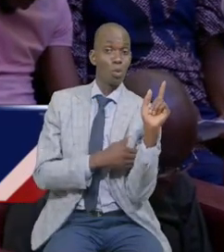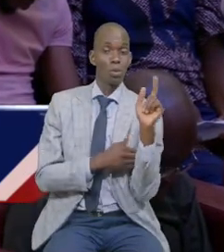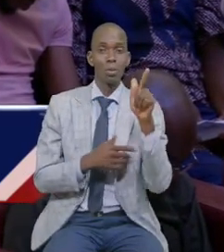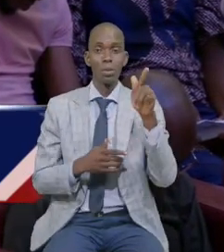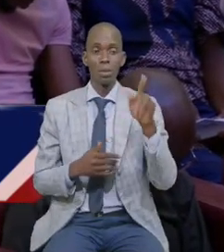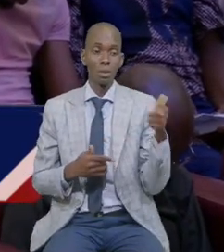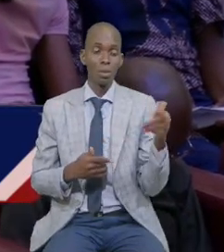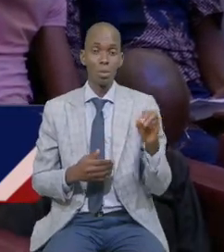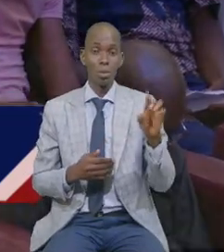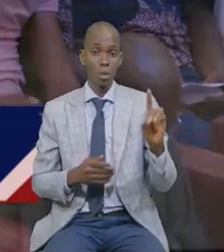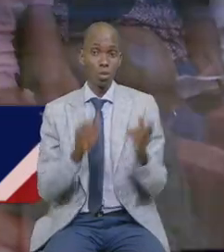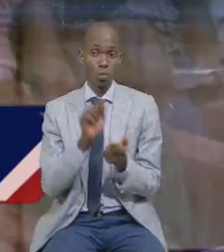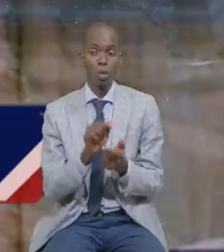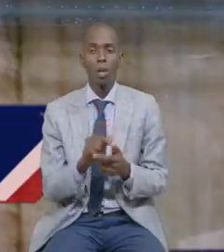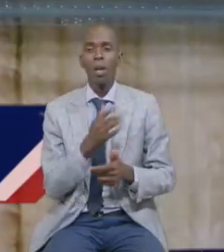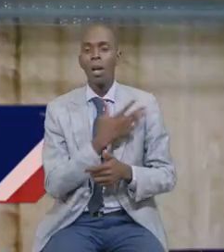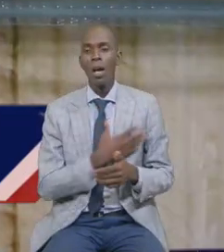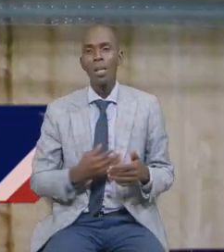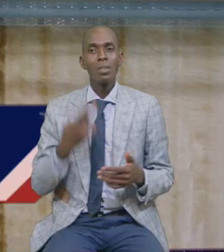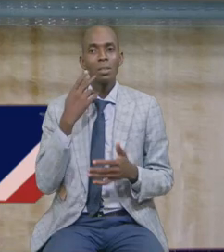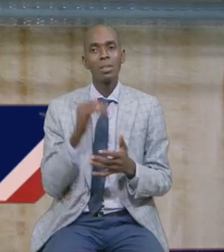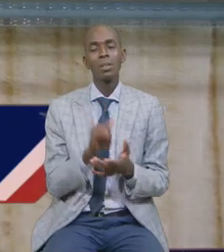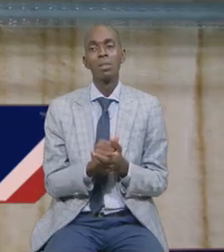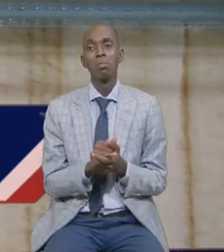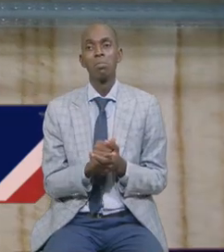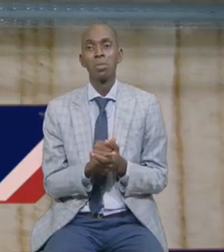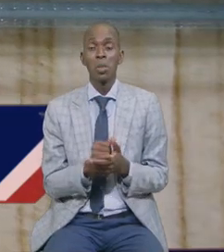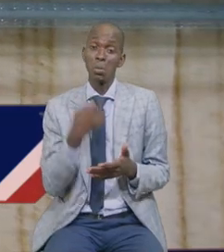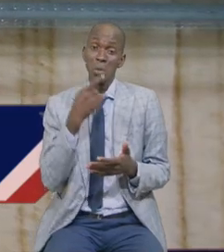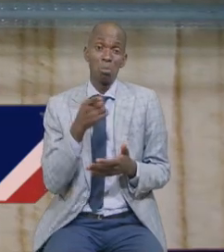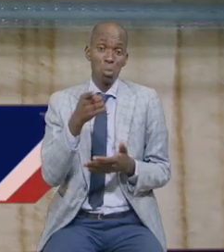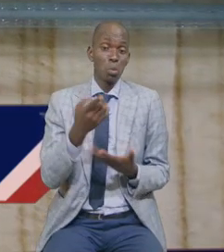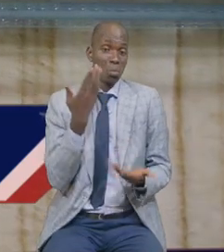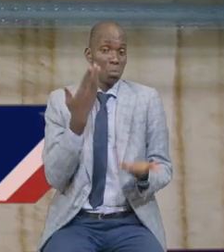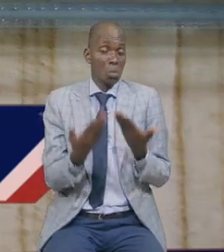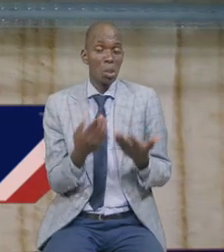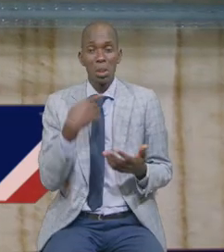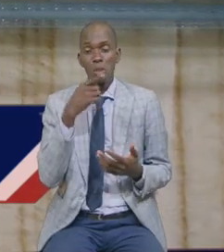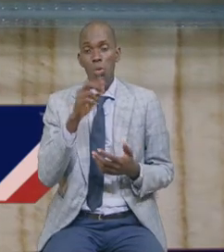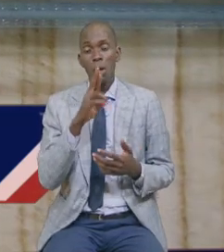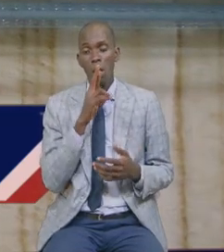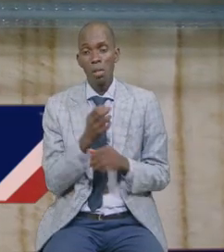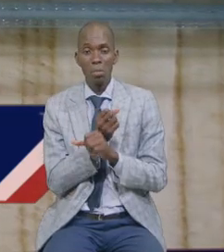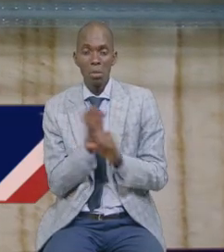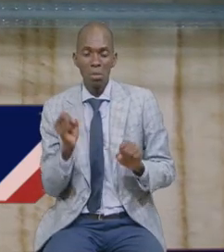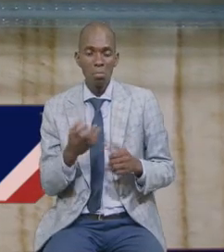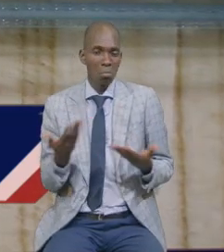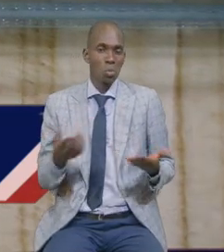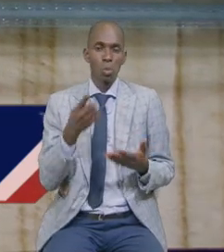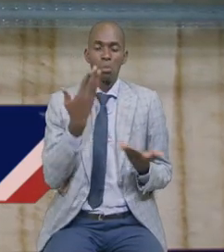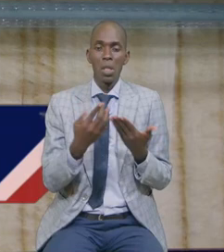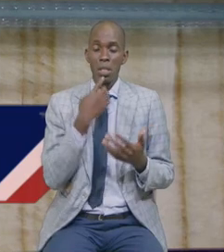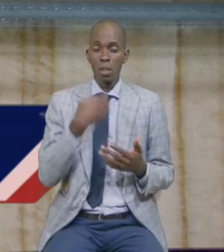their hand. And you see, you might claim to be born again, you are saved, you are, you know,